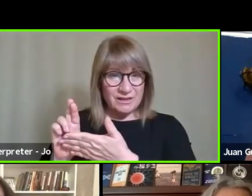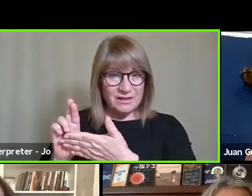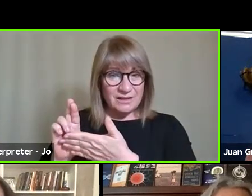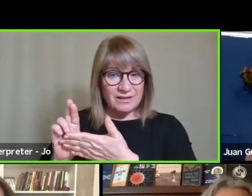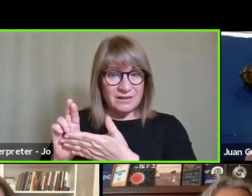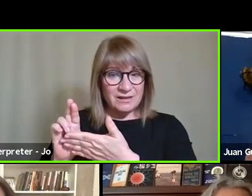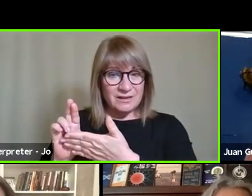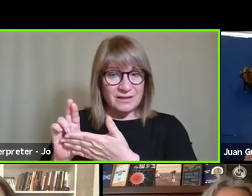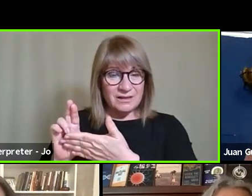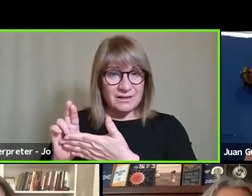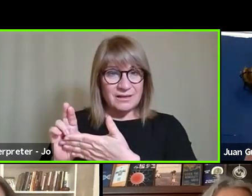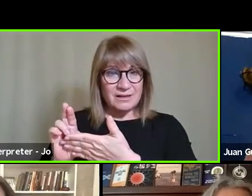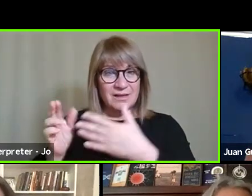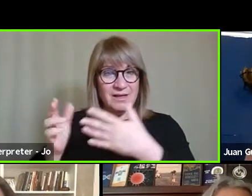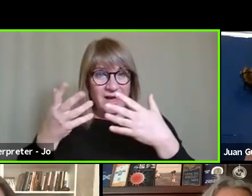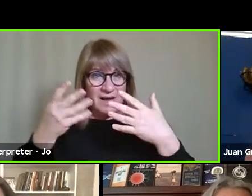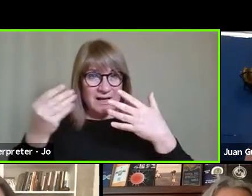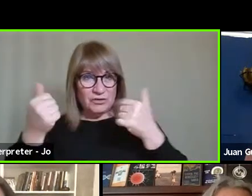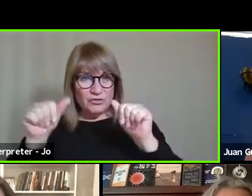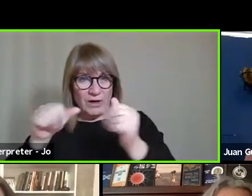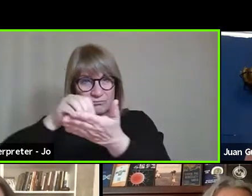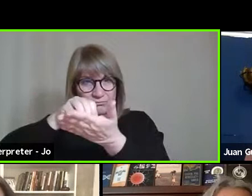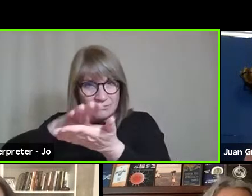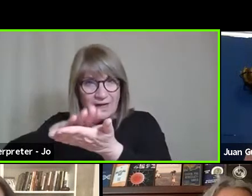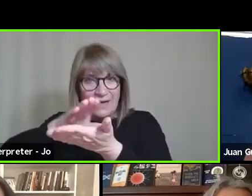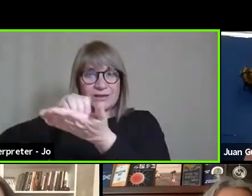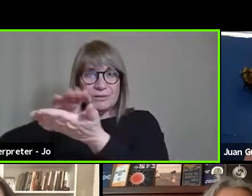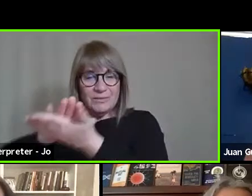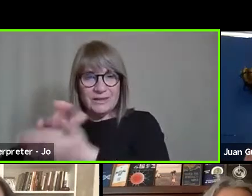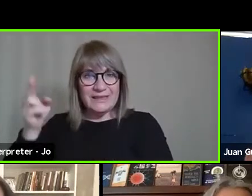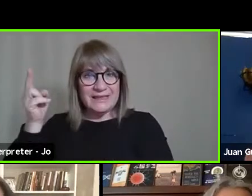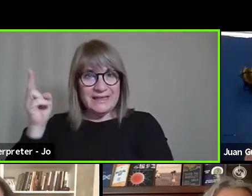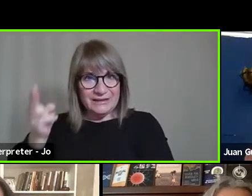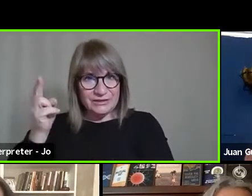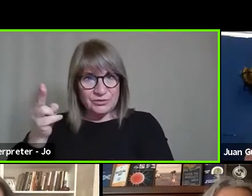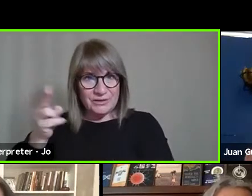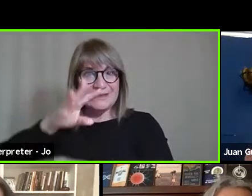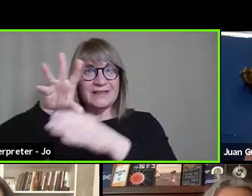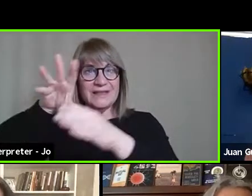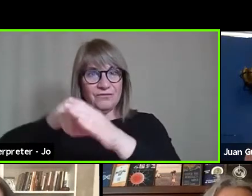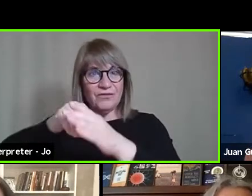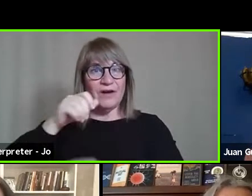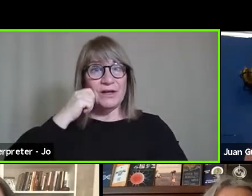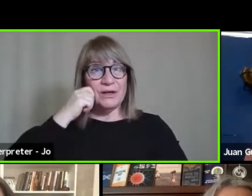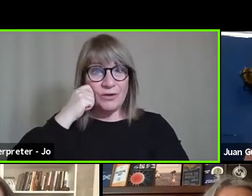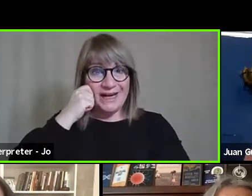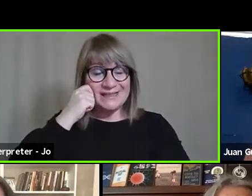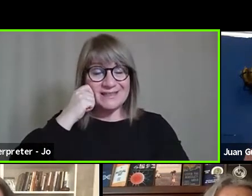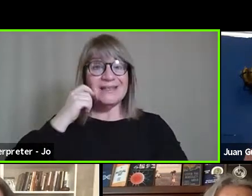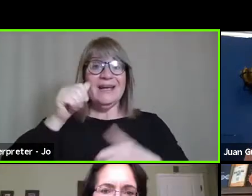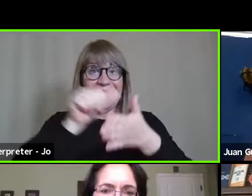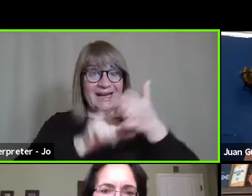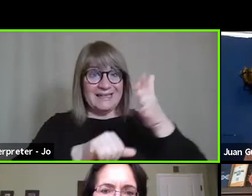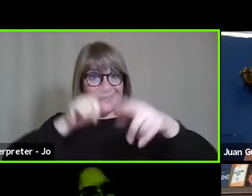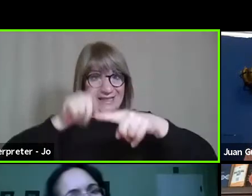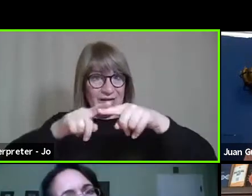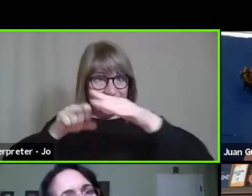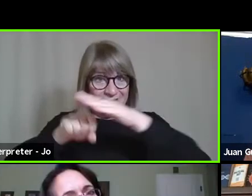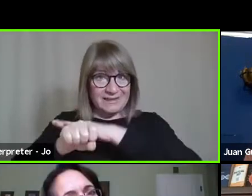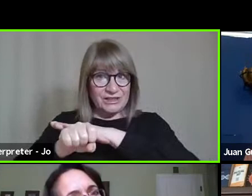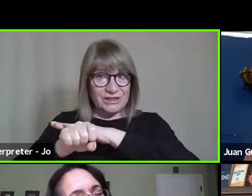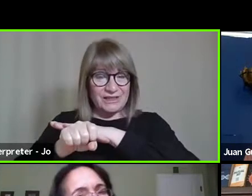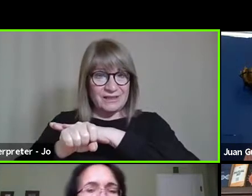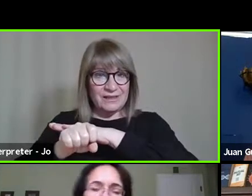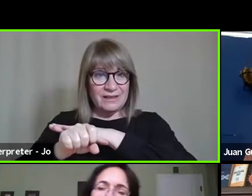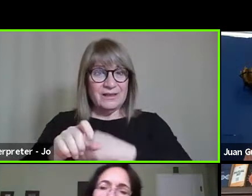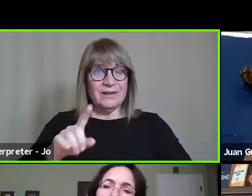uh document these histories of racialization really point to the constructedness of